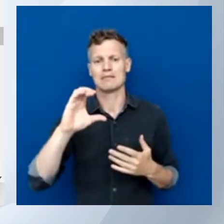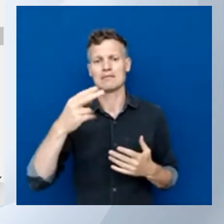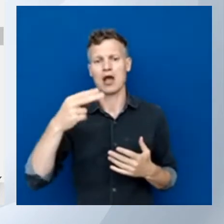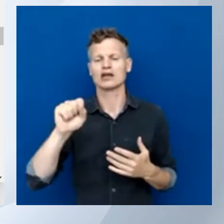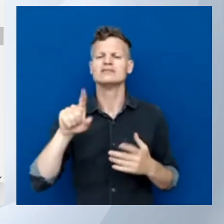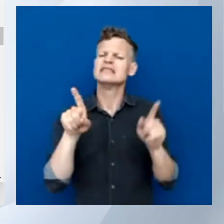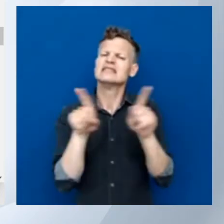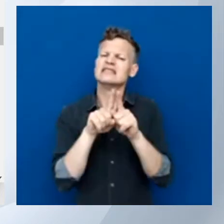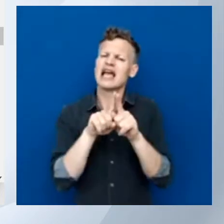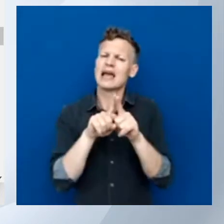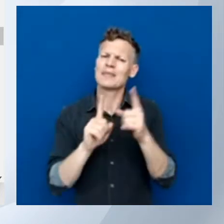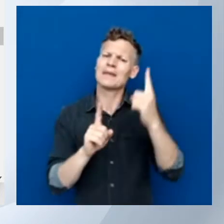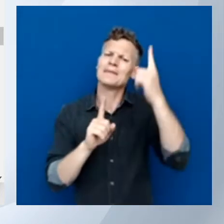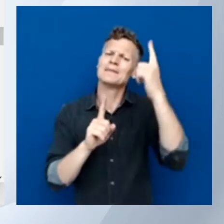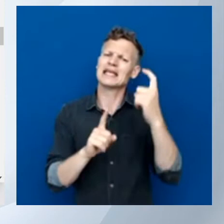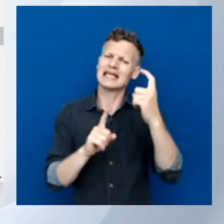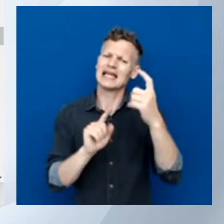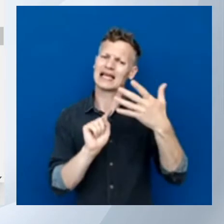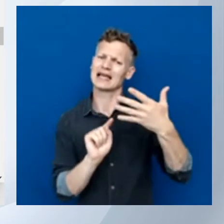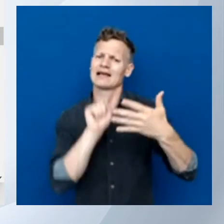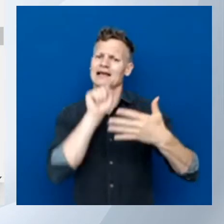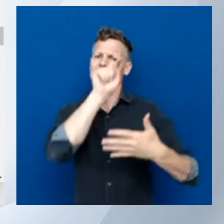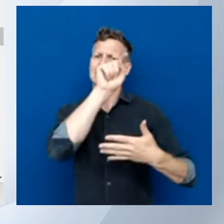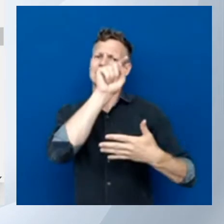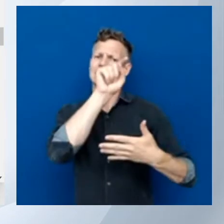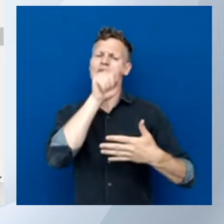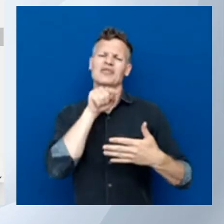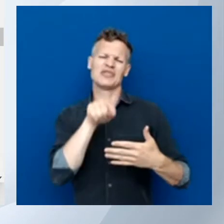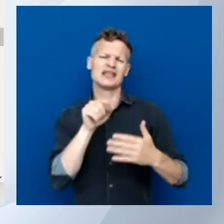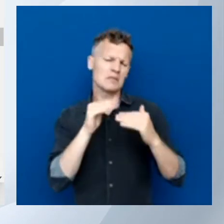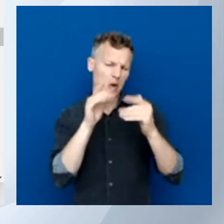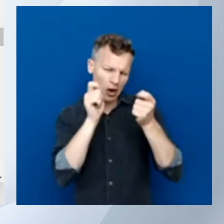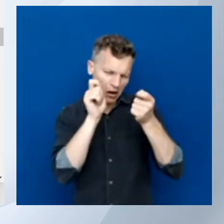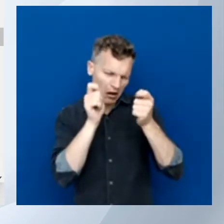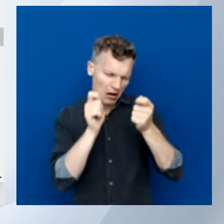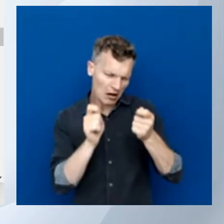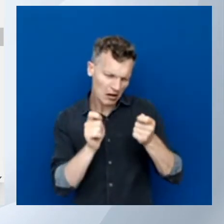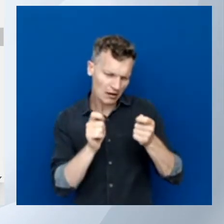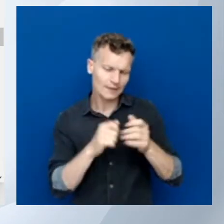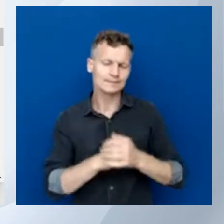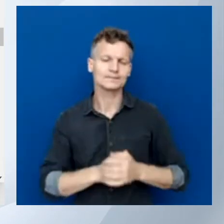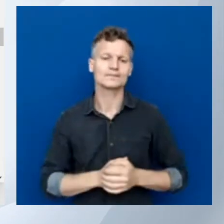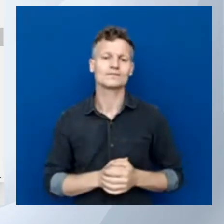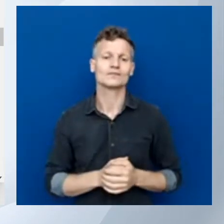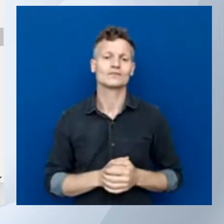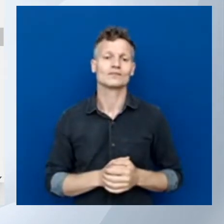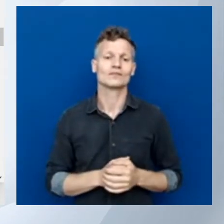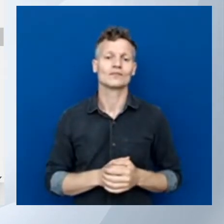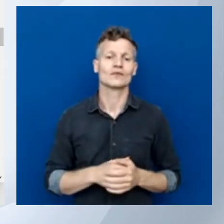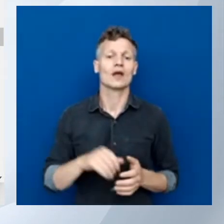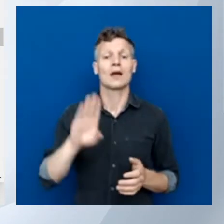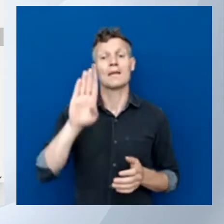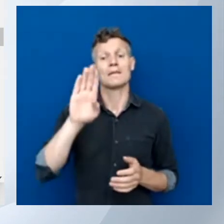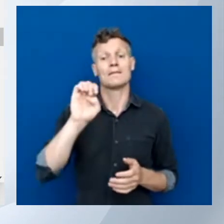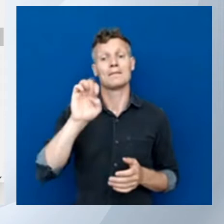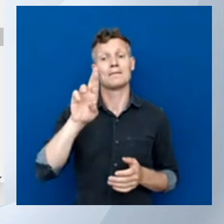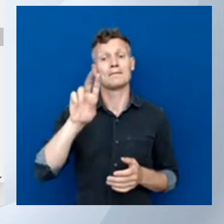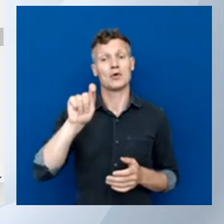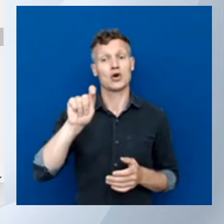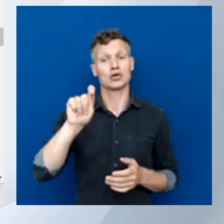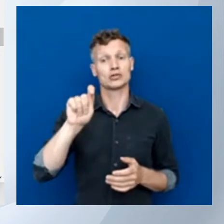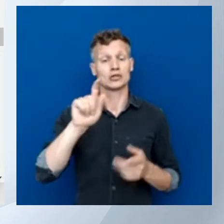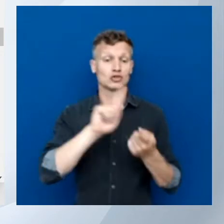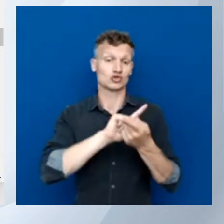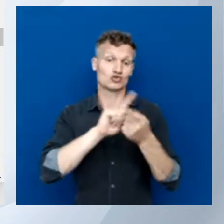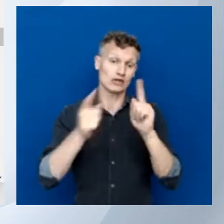this step also involves fine-tuning of the BERT and the BERT transformer and the learning linear classification layer